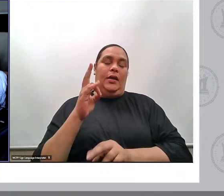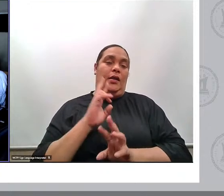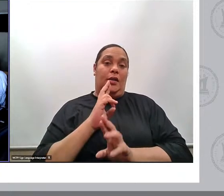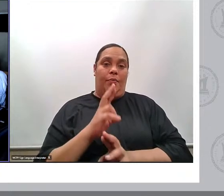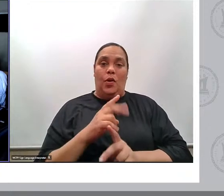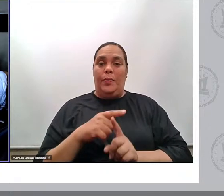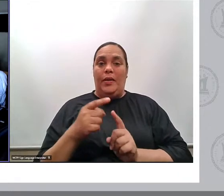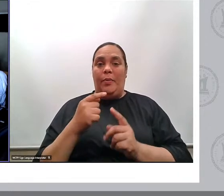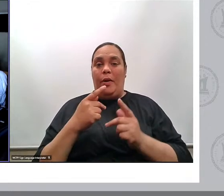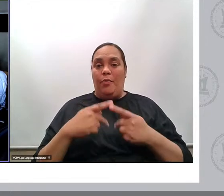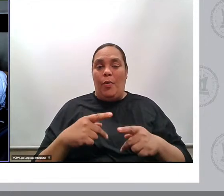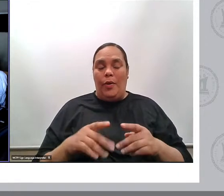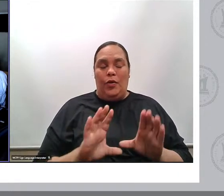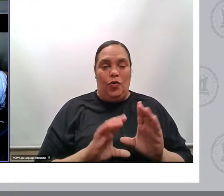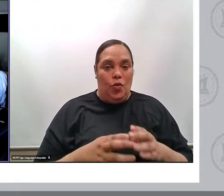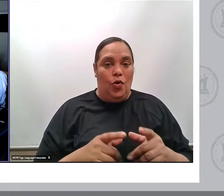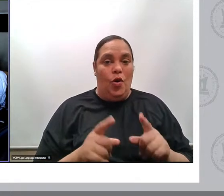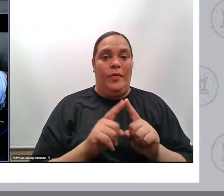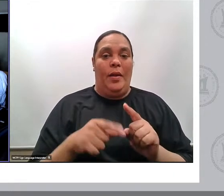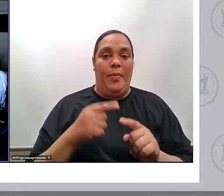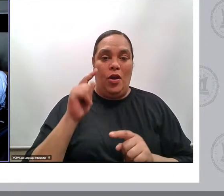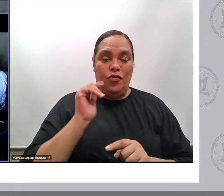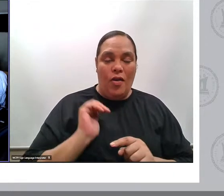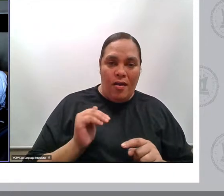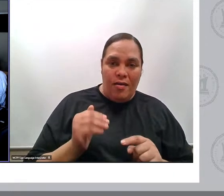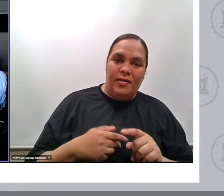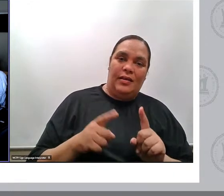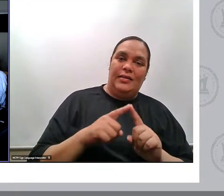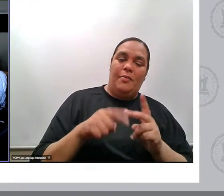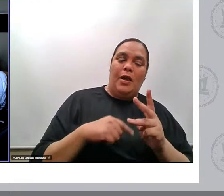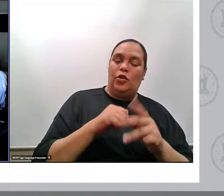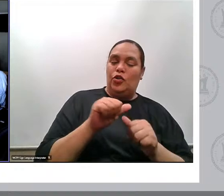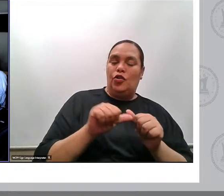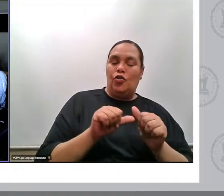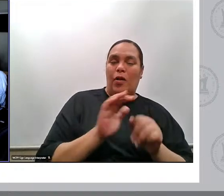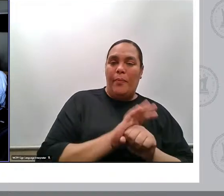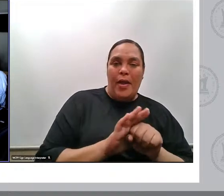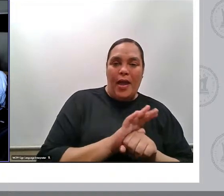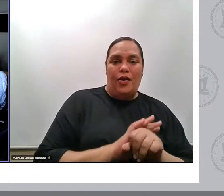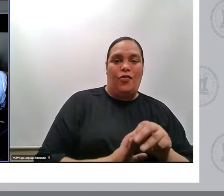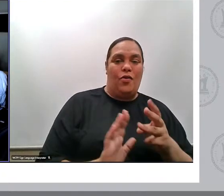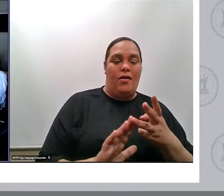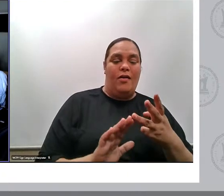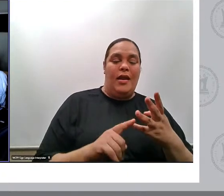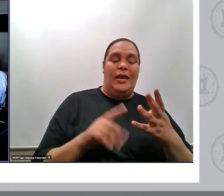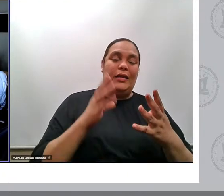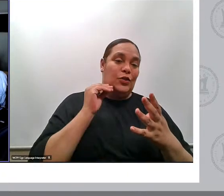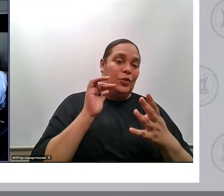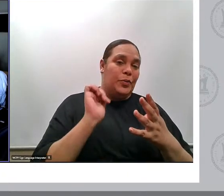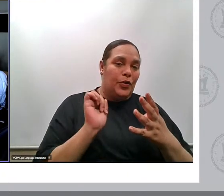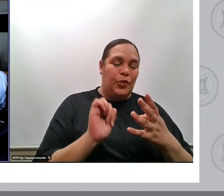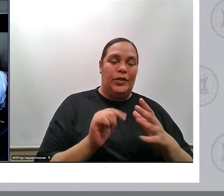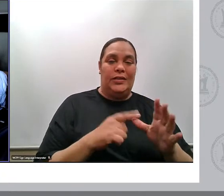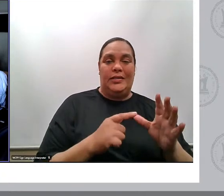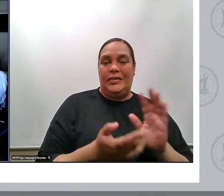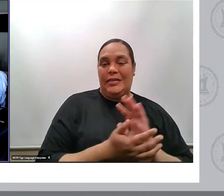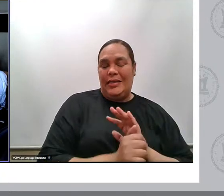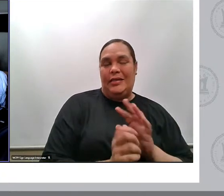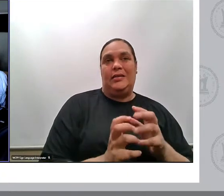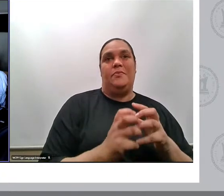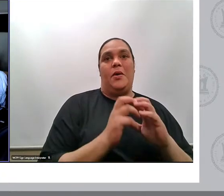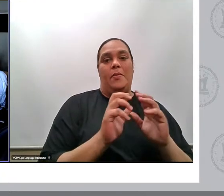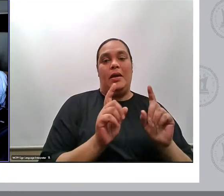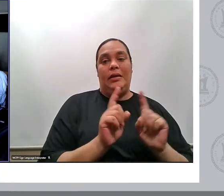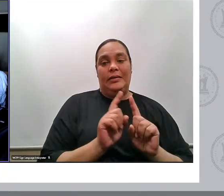terms of population group, in terms of gender, in terms of social background, in terms of experience, in terms of skill set, and